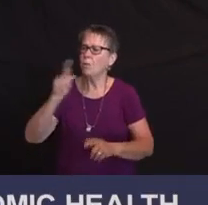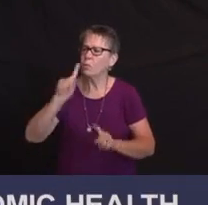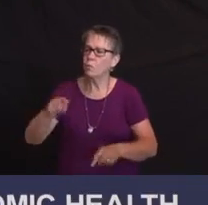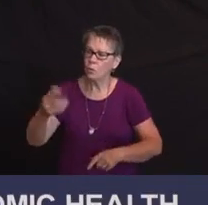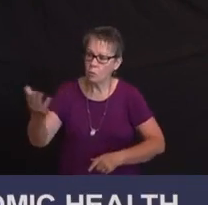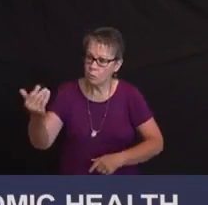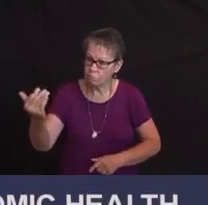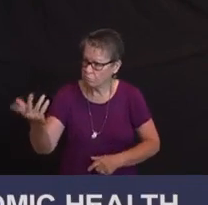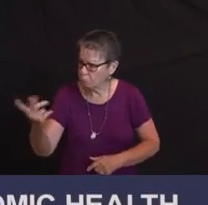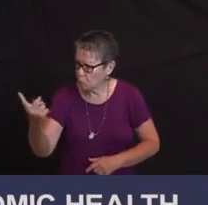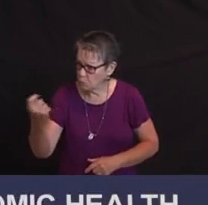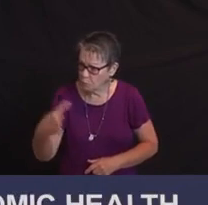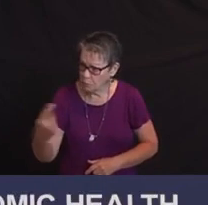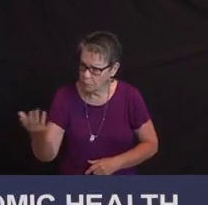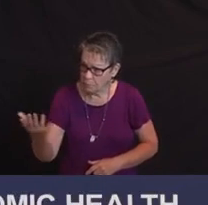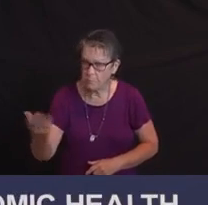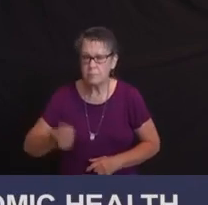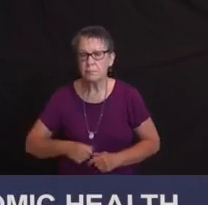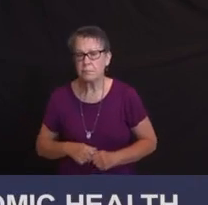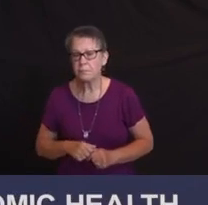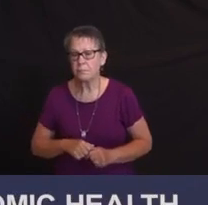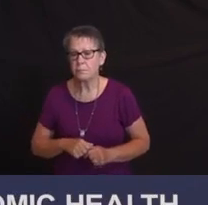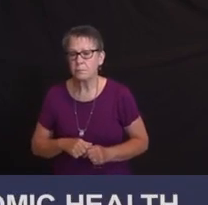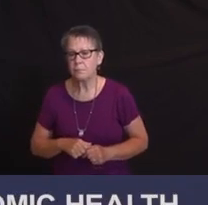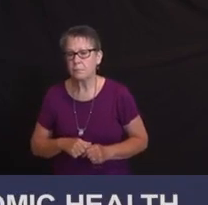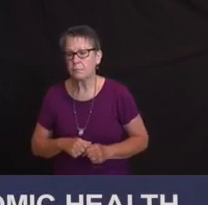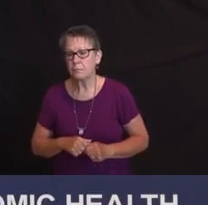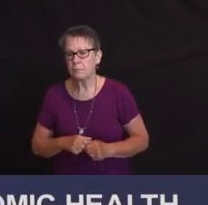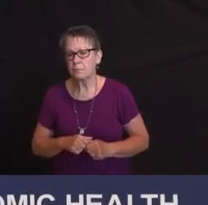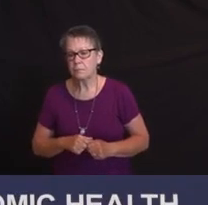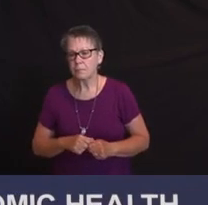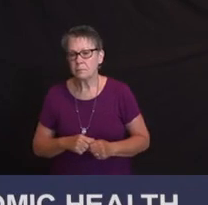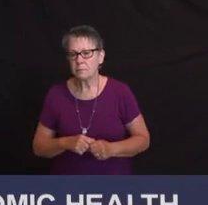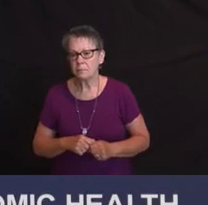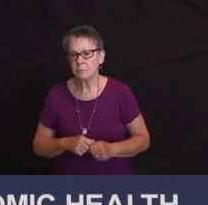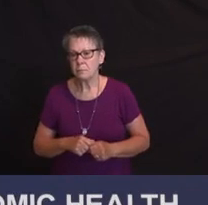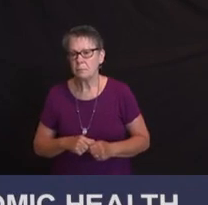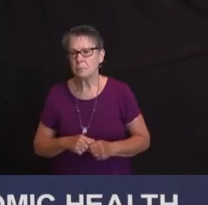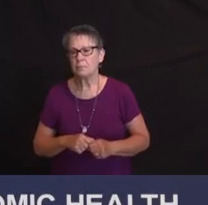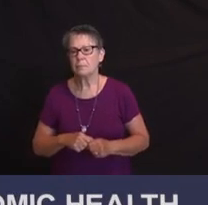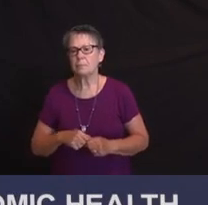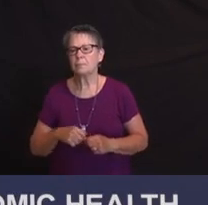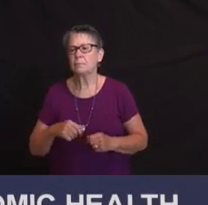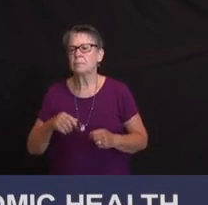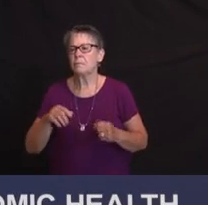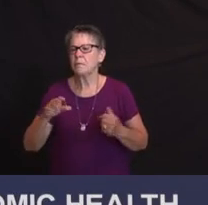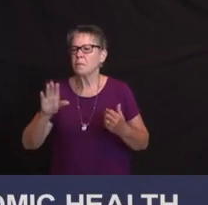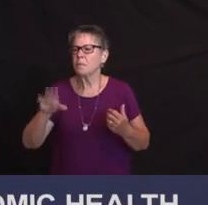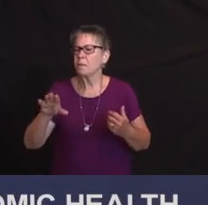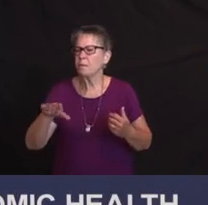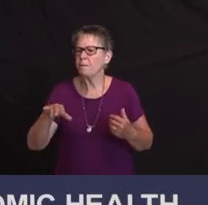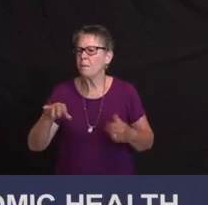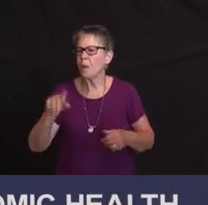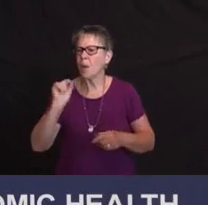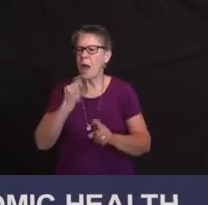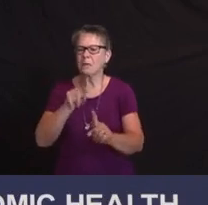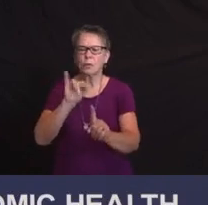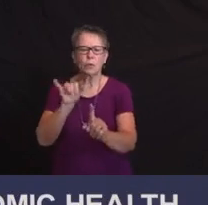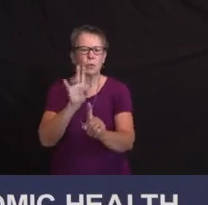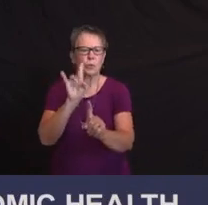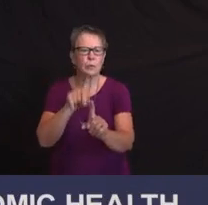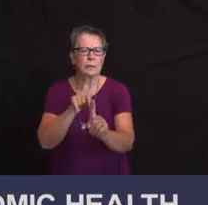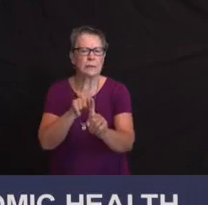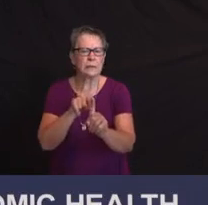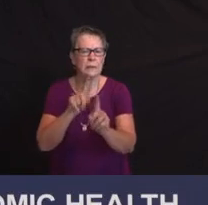Good to see you. Good to see you too, thanks. I'm wondering, Commissioner, if New Jersey hospitals have been hearing from hospitals in